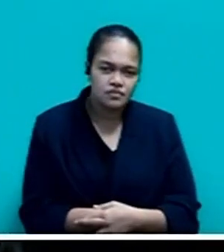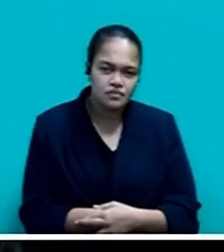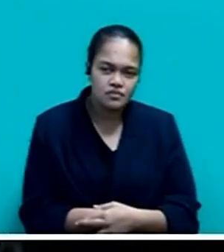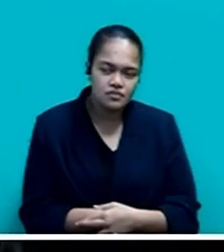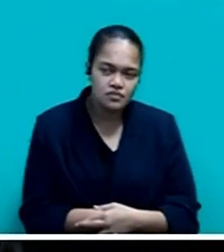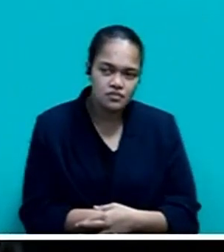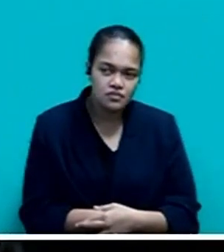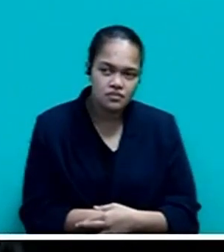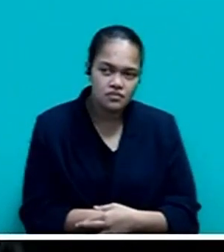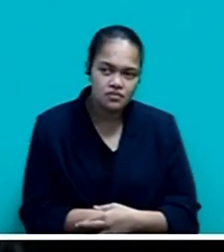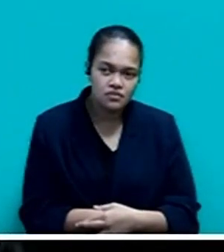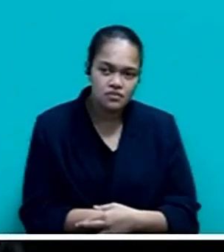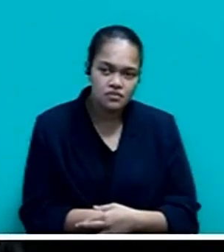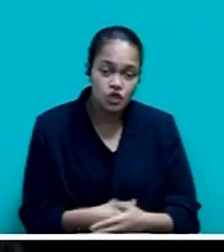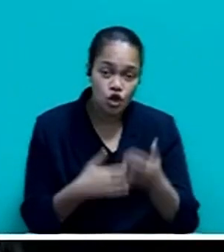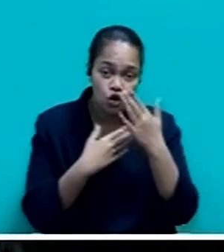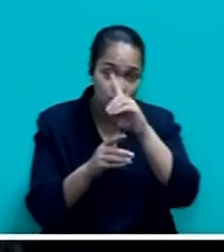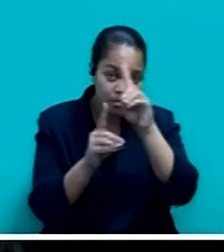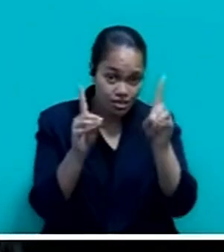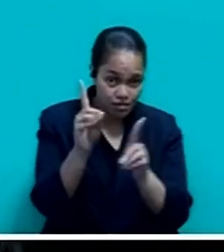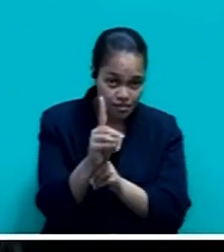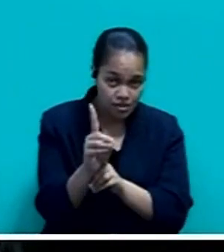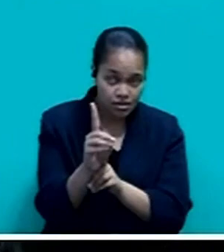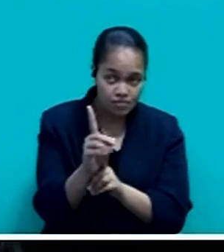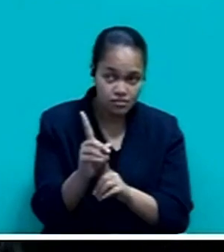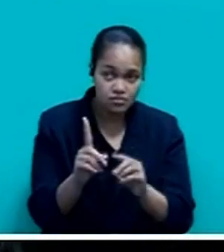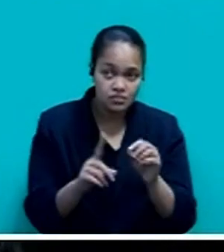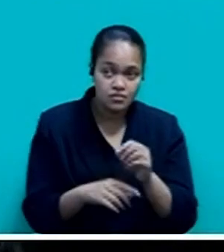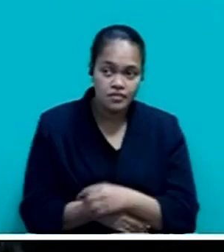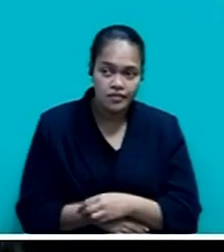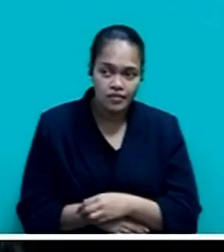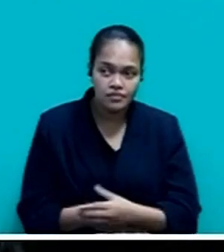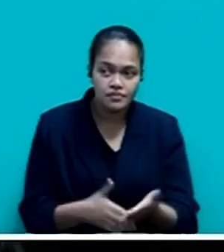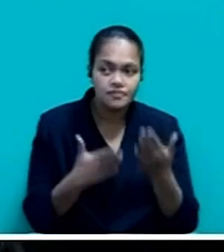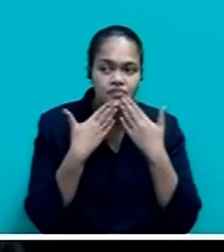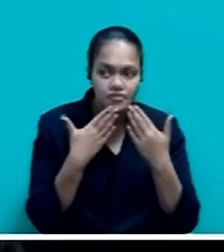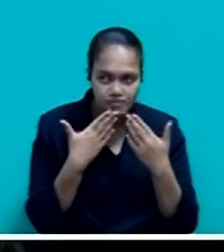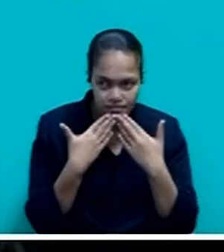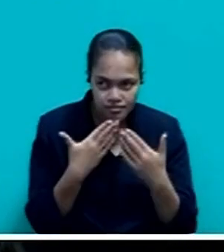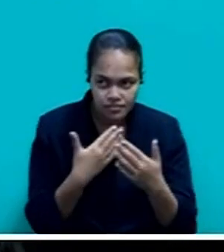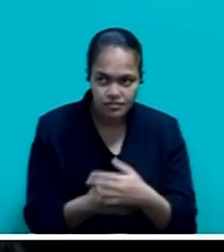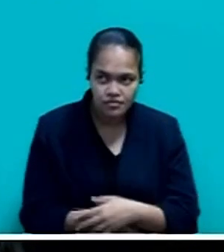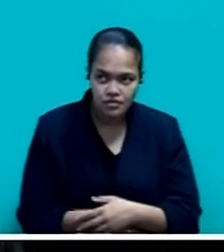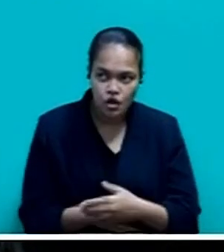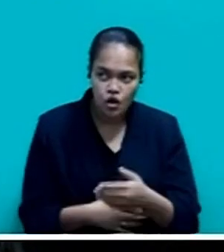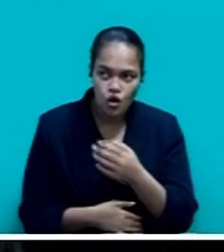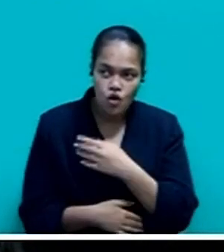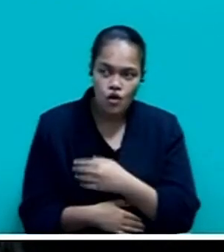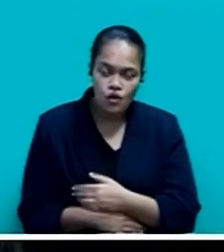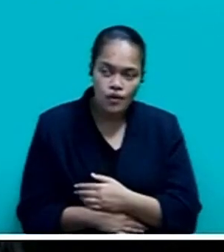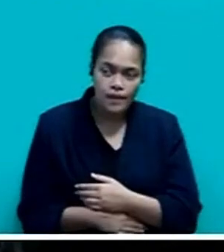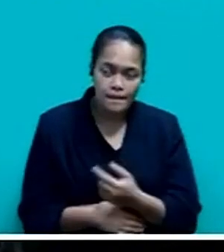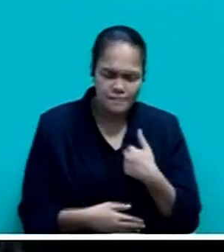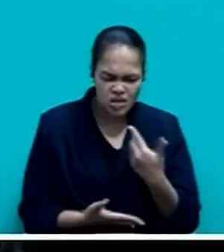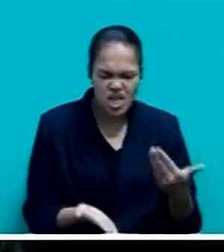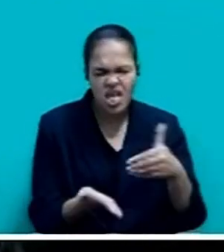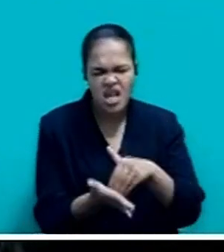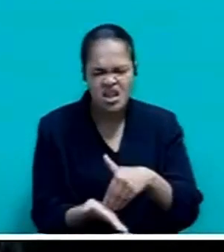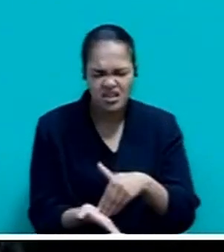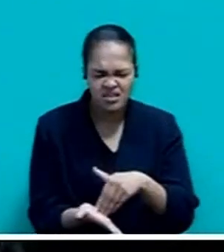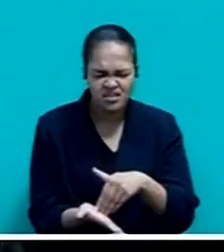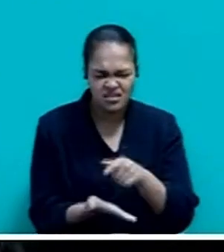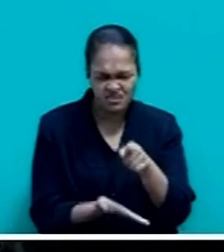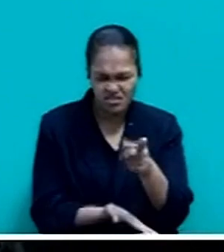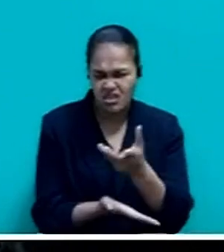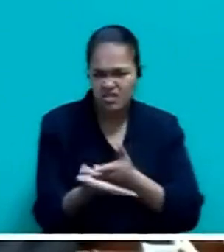Thank you. Honorable Deputy Prime Minister. Thank you, Mr. Speaker. Just to add to the earlier discussion, I mean,